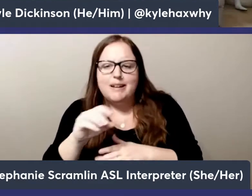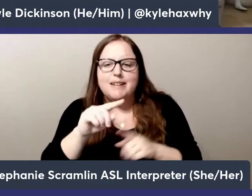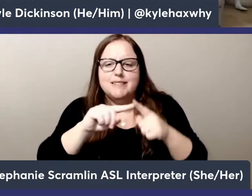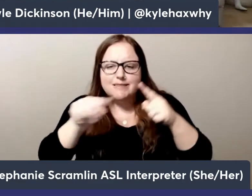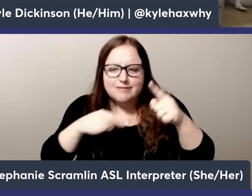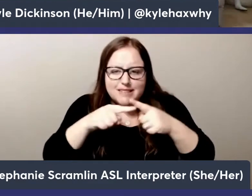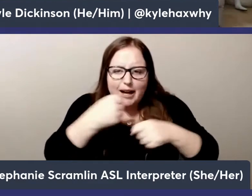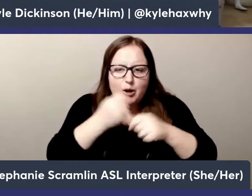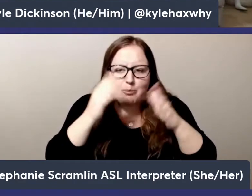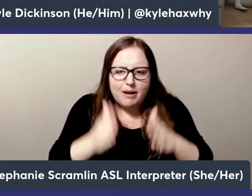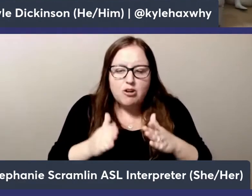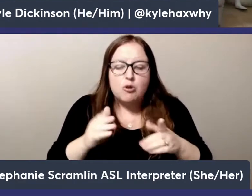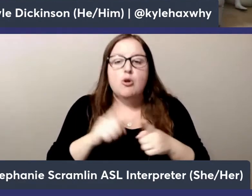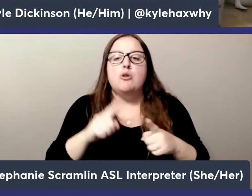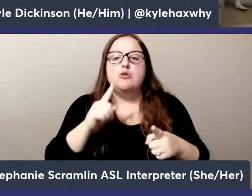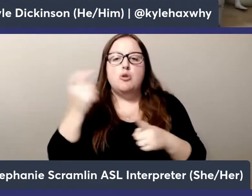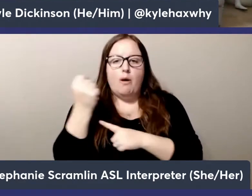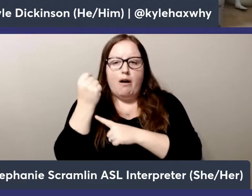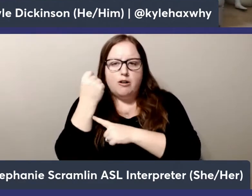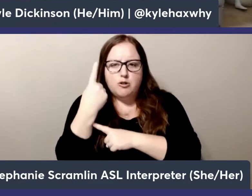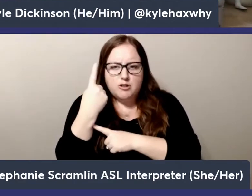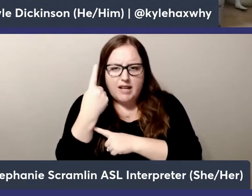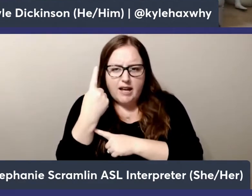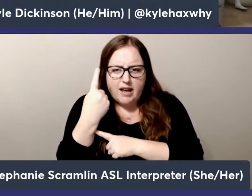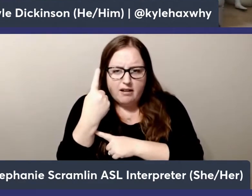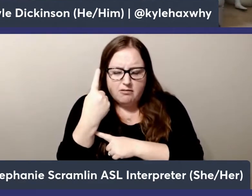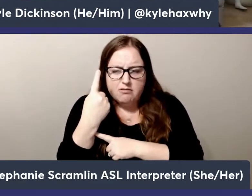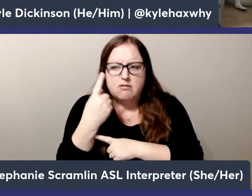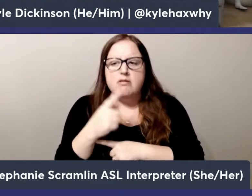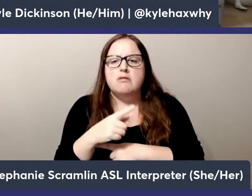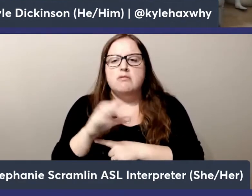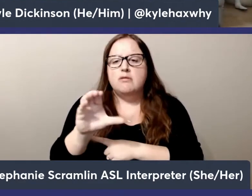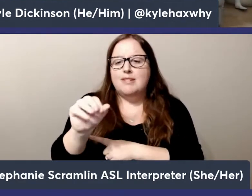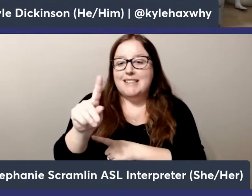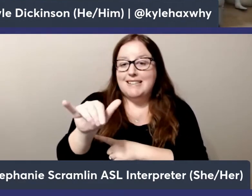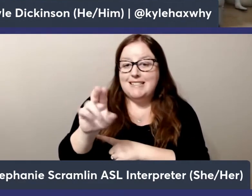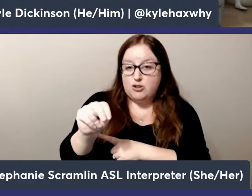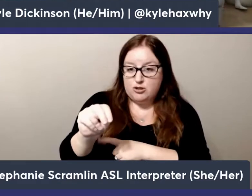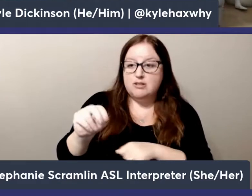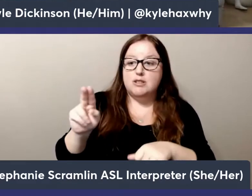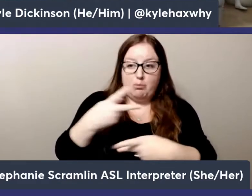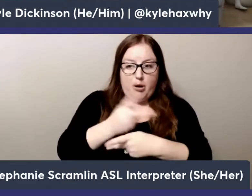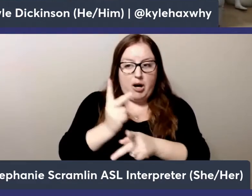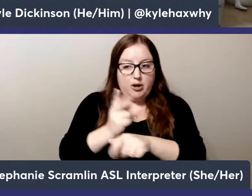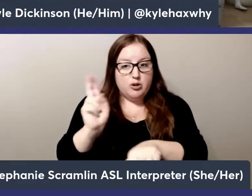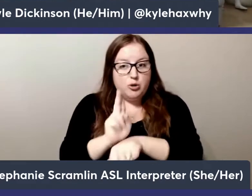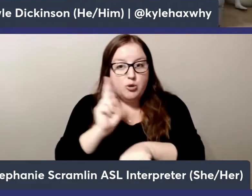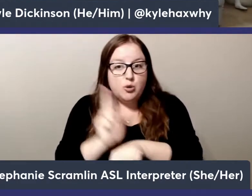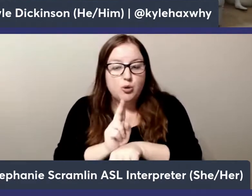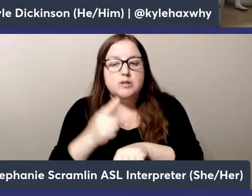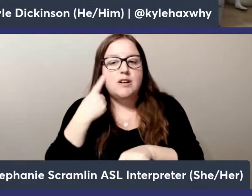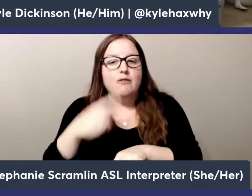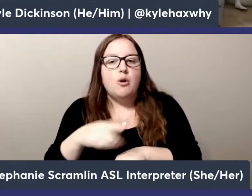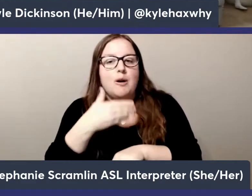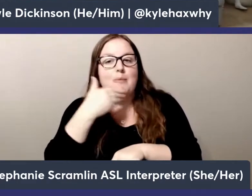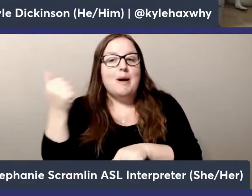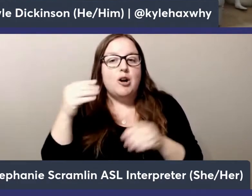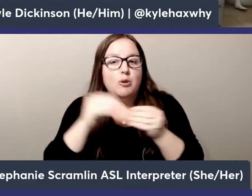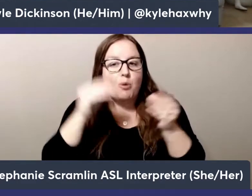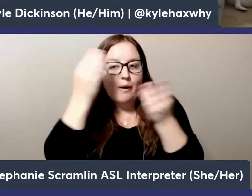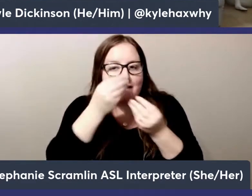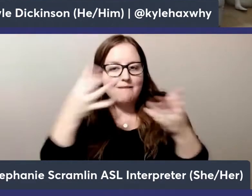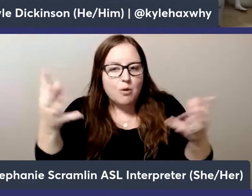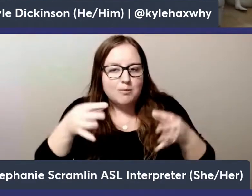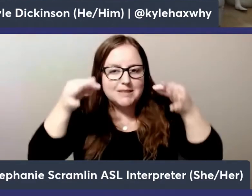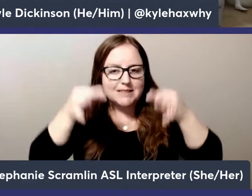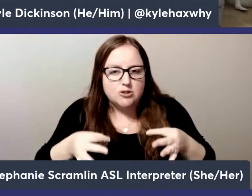help understand the conditions that these products are being used in to make better and more informed decisions. And